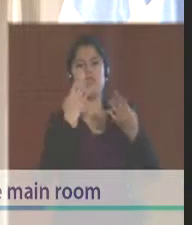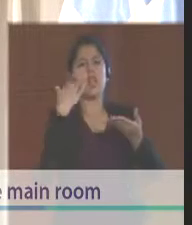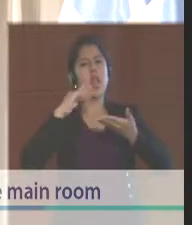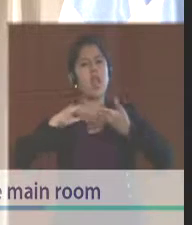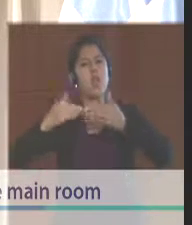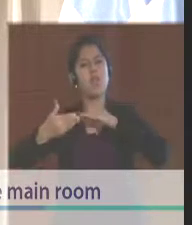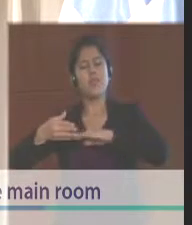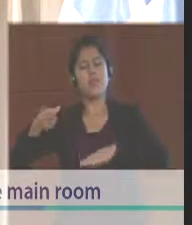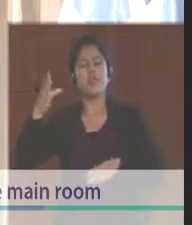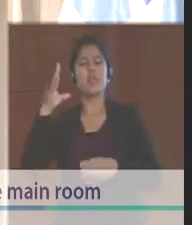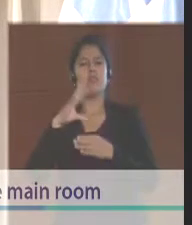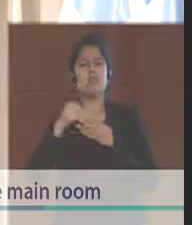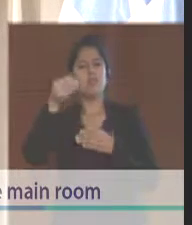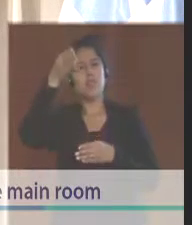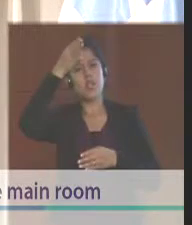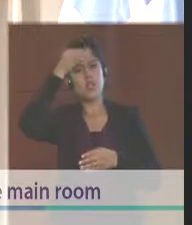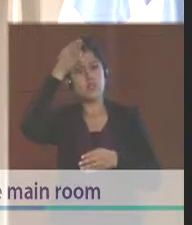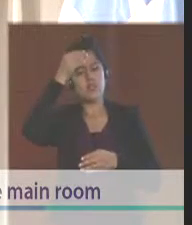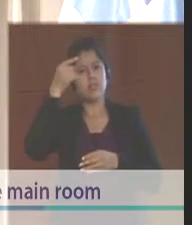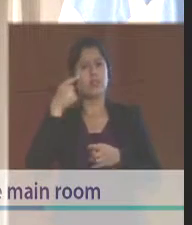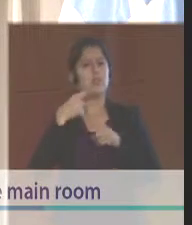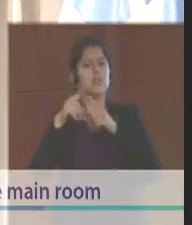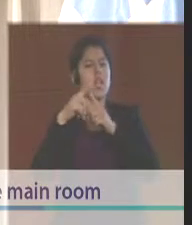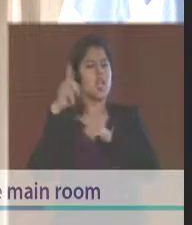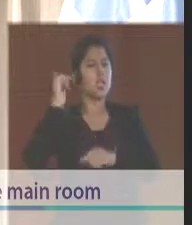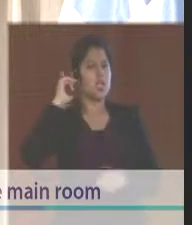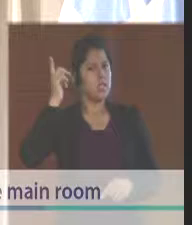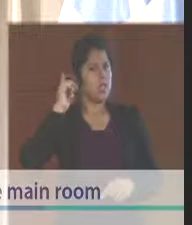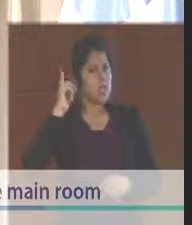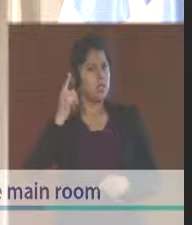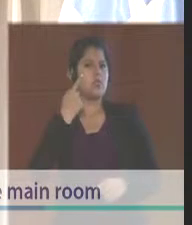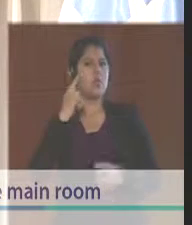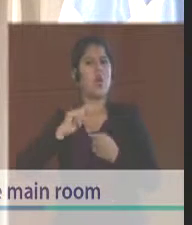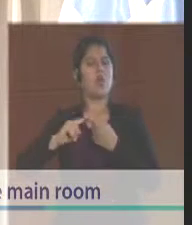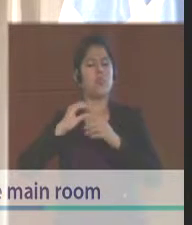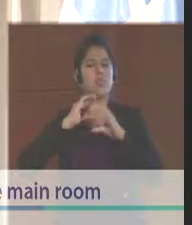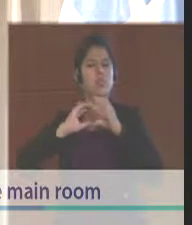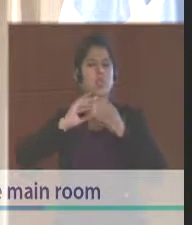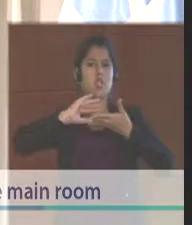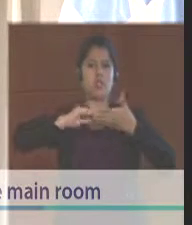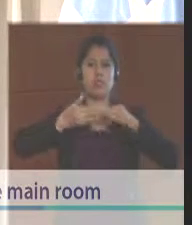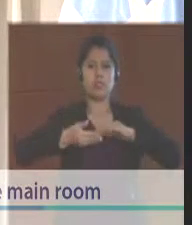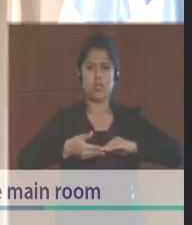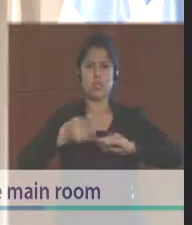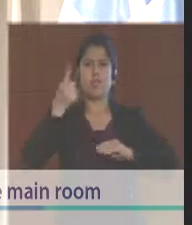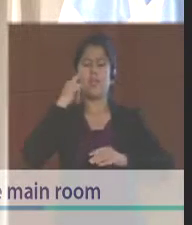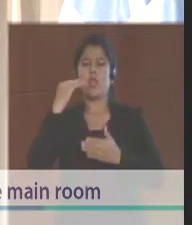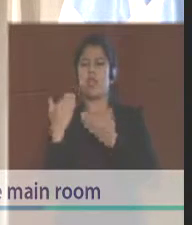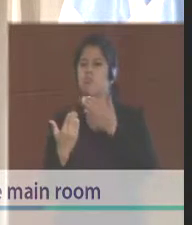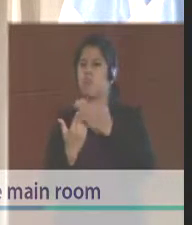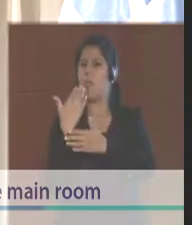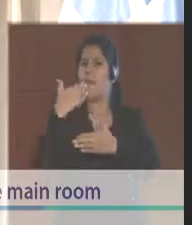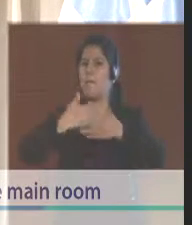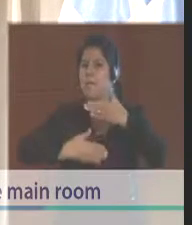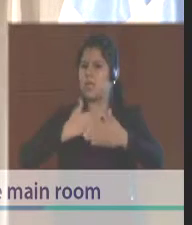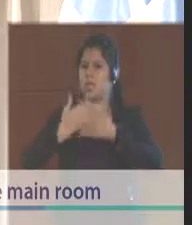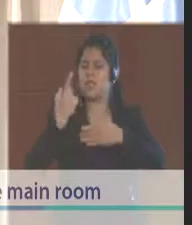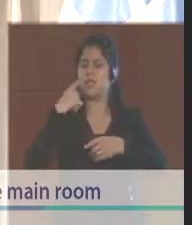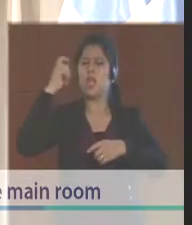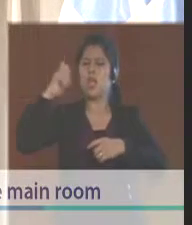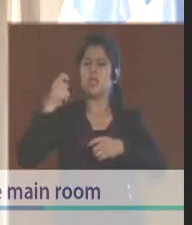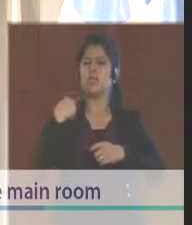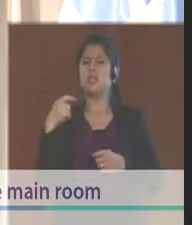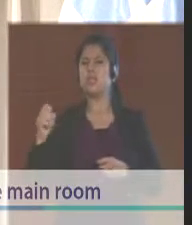by the civil society, the educational community, and those community leaders, of